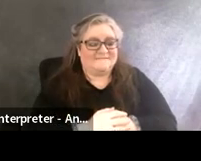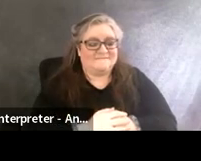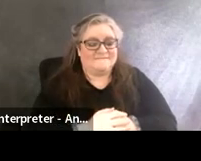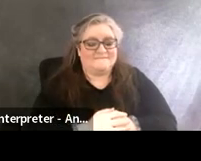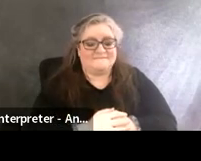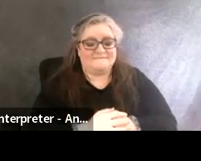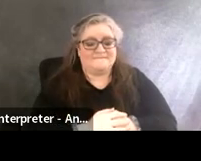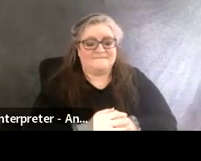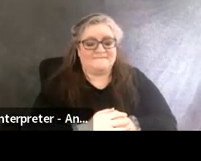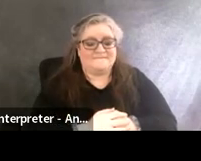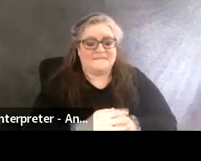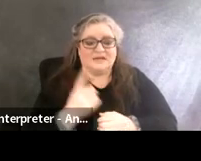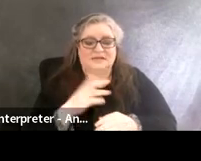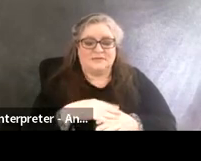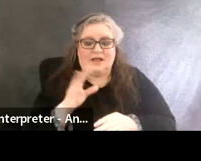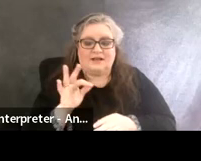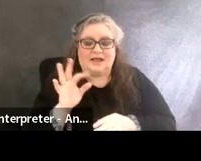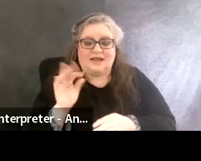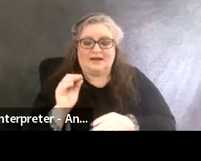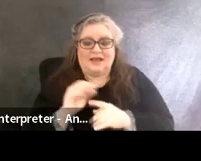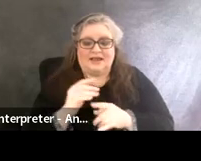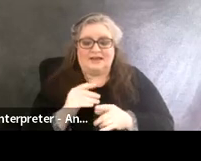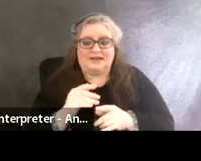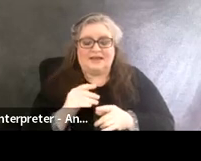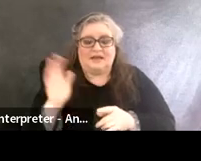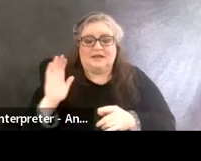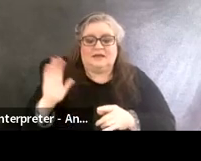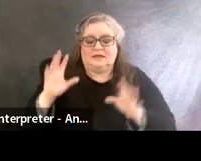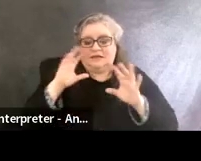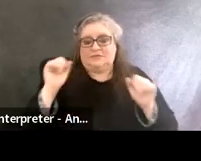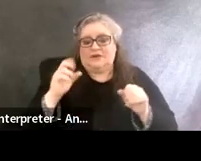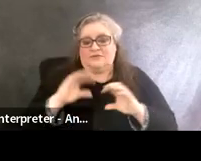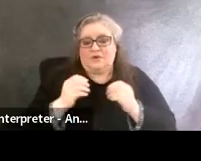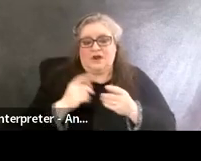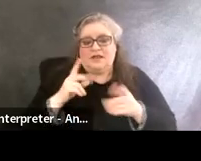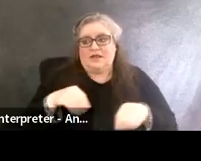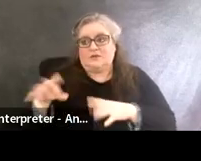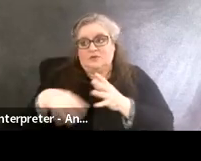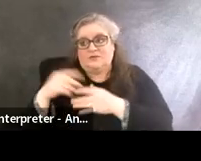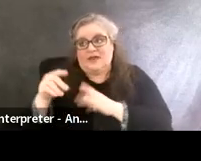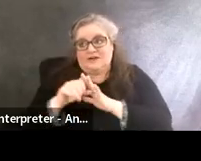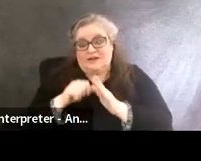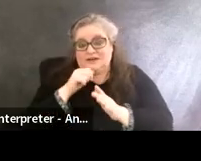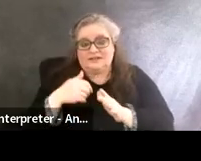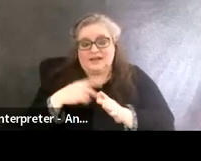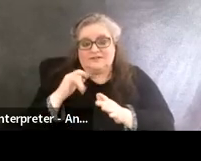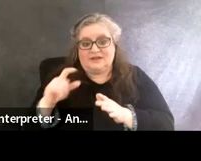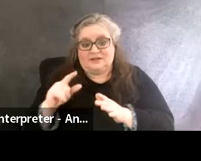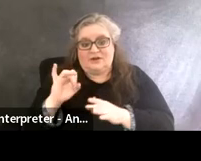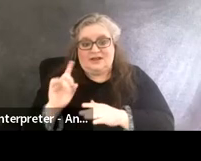There's someone on the 990s, an ex-president of the organization who's moved out of state and no longer has an Illinois